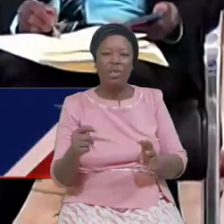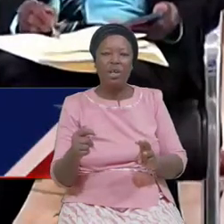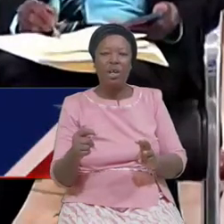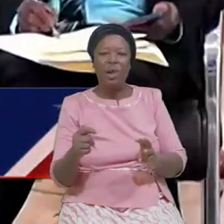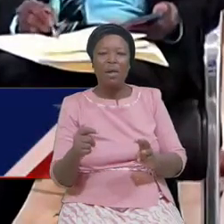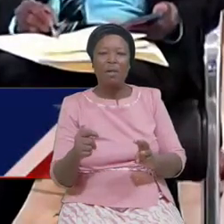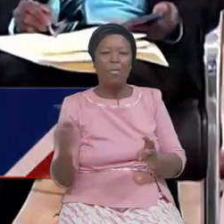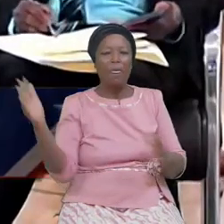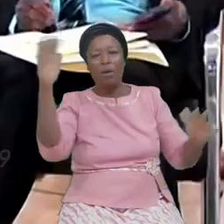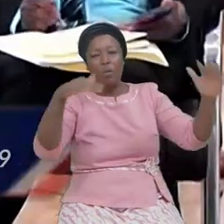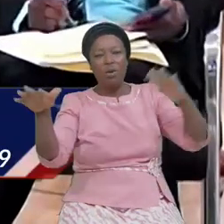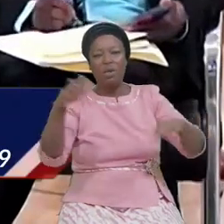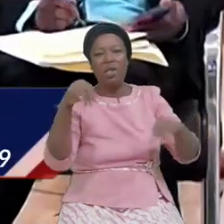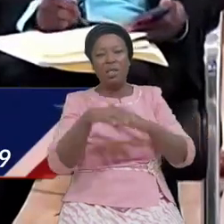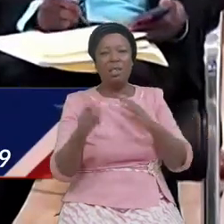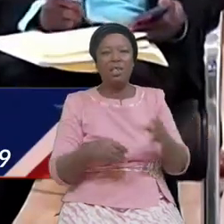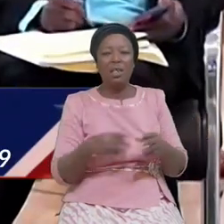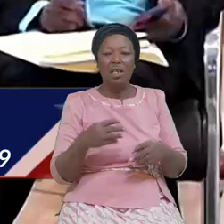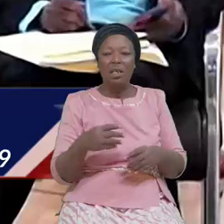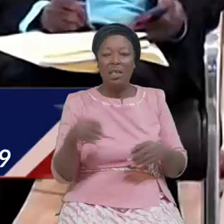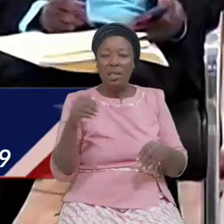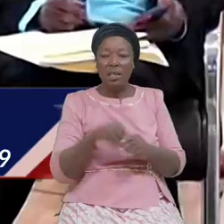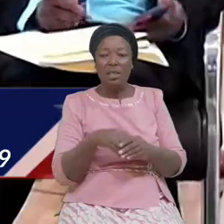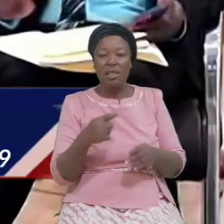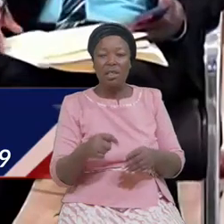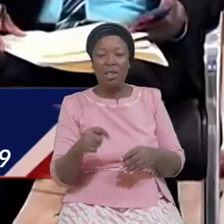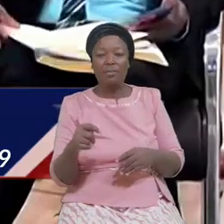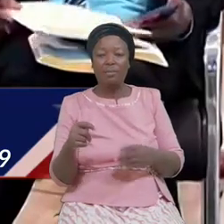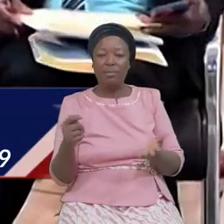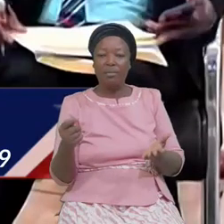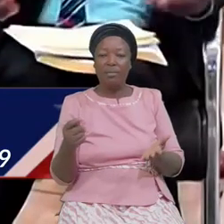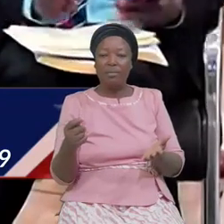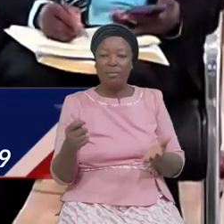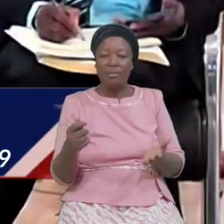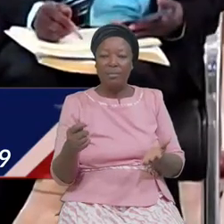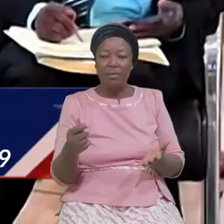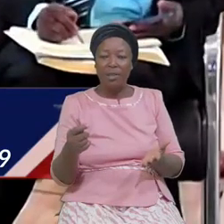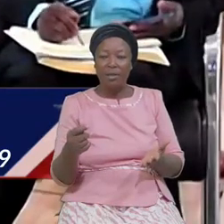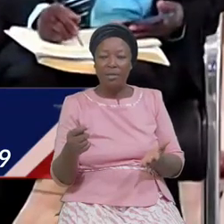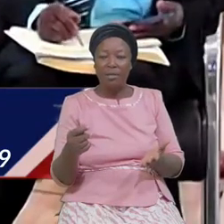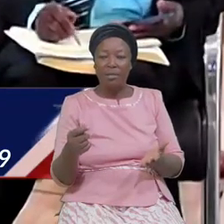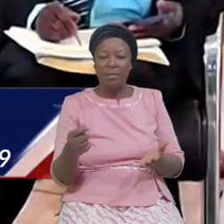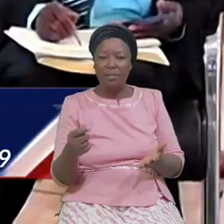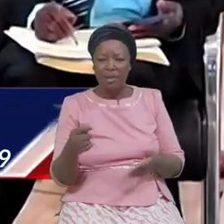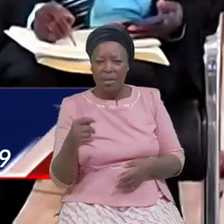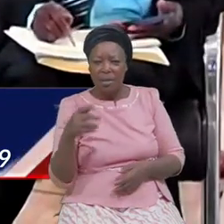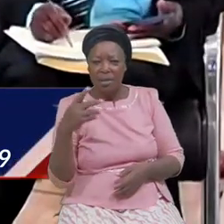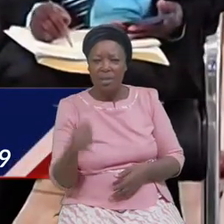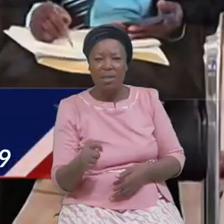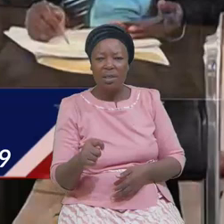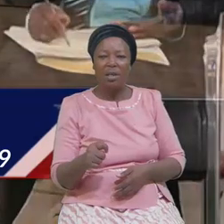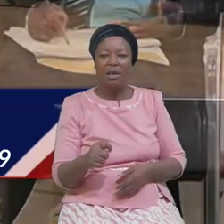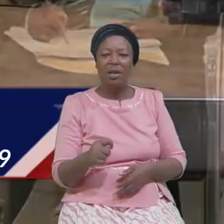Psalm 106, verse 13. Psalm 106, verse 13. They soon forgot his